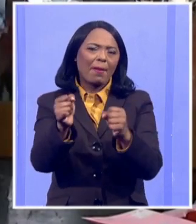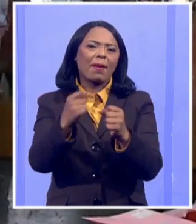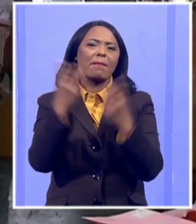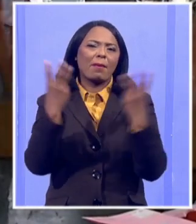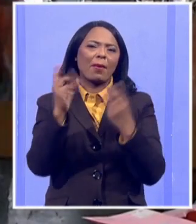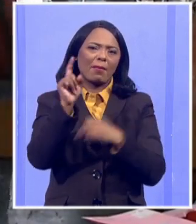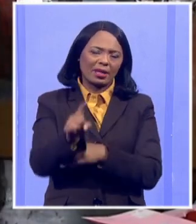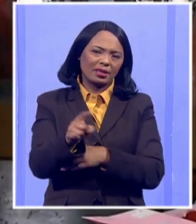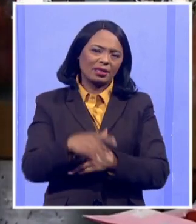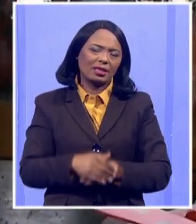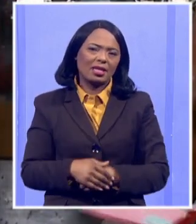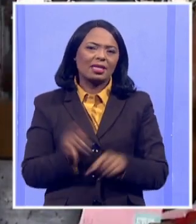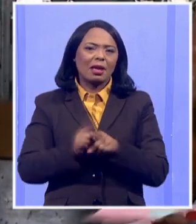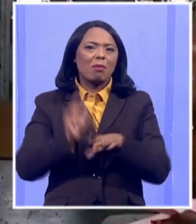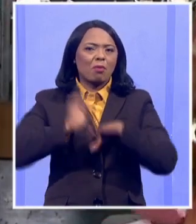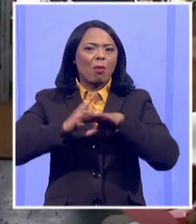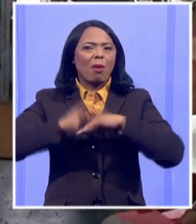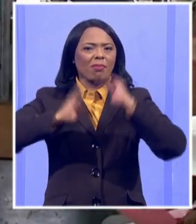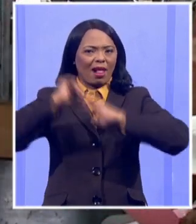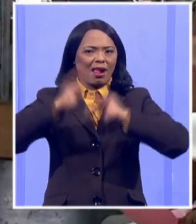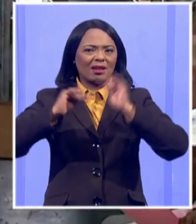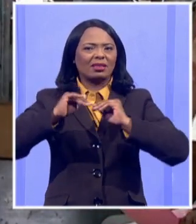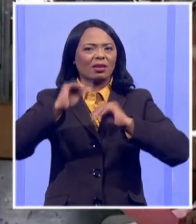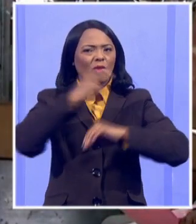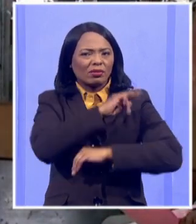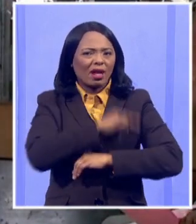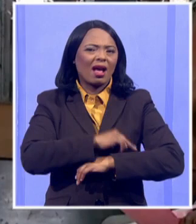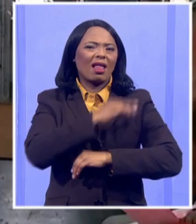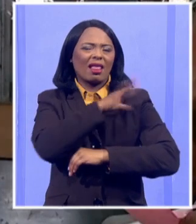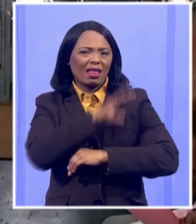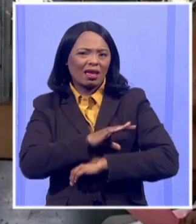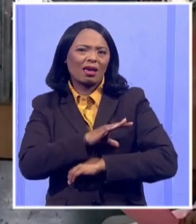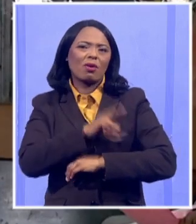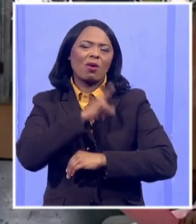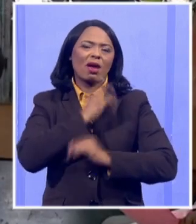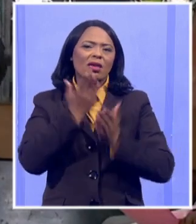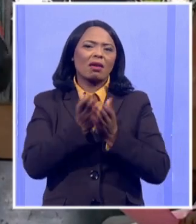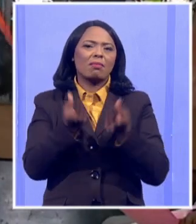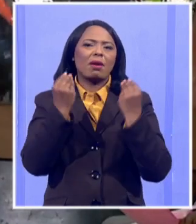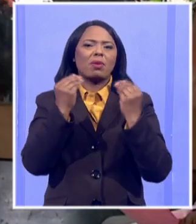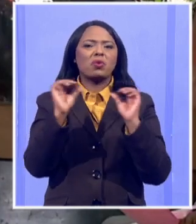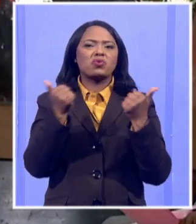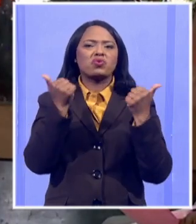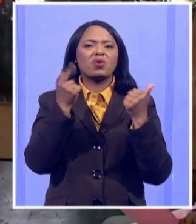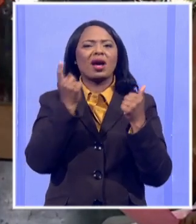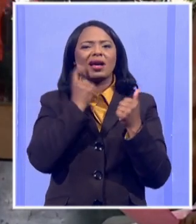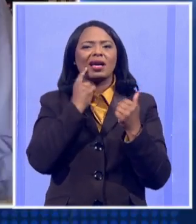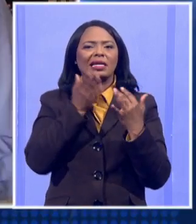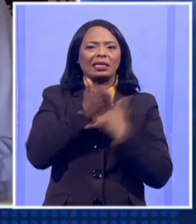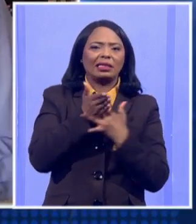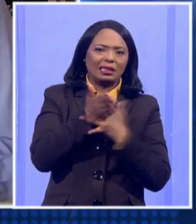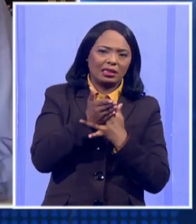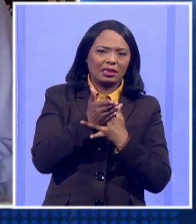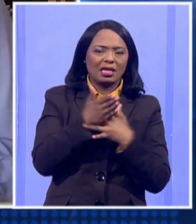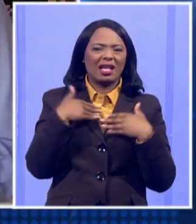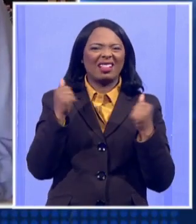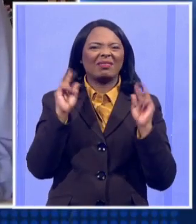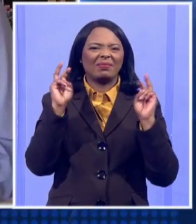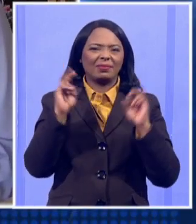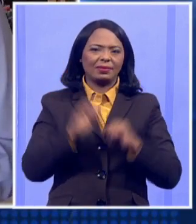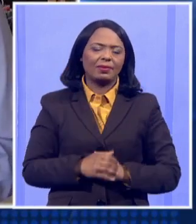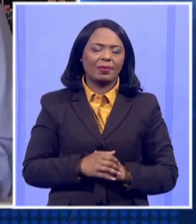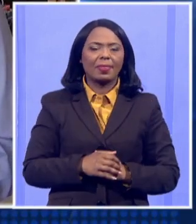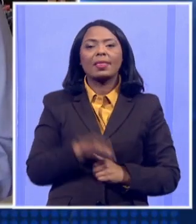to build more facilities for people to come and access health services. Ulrich, thank you